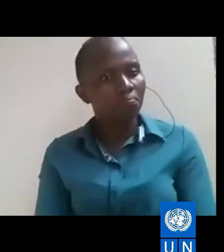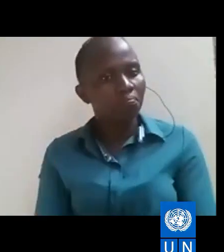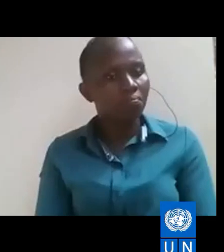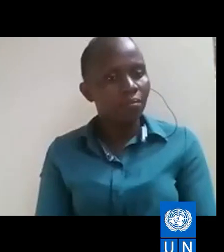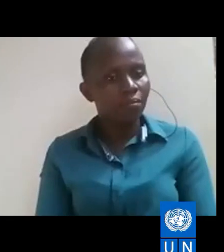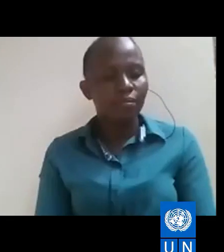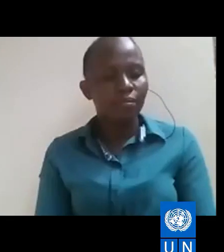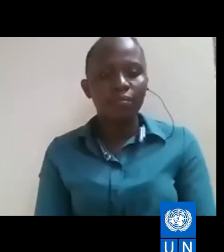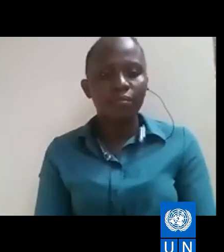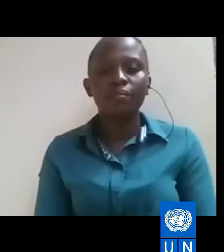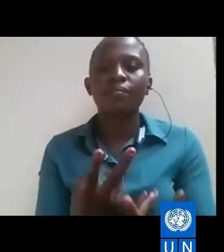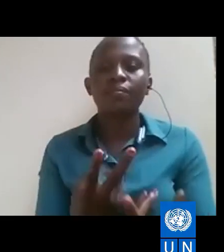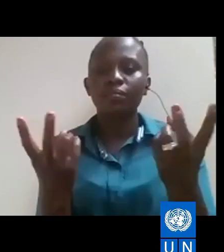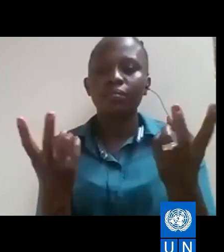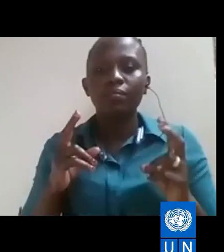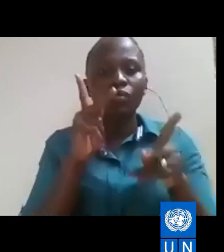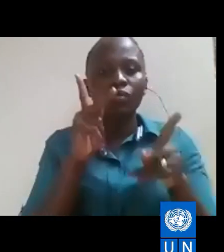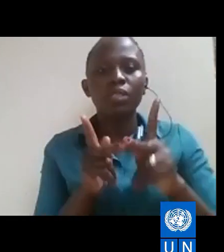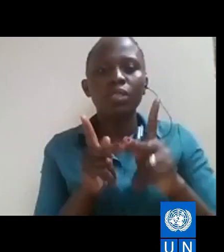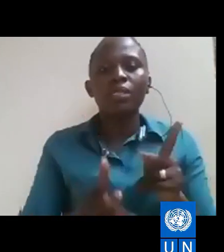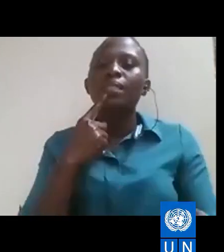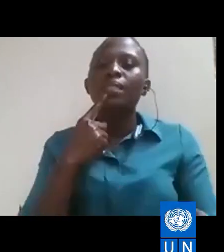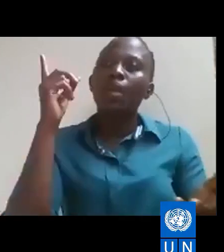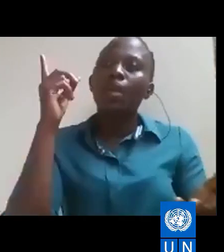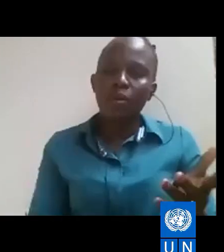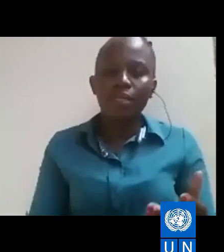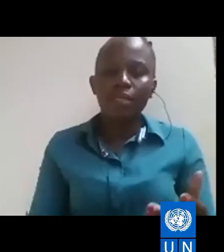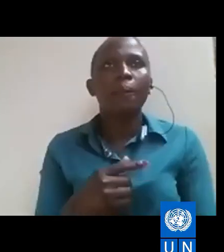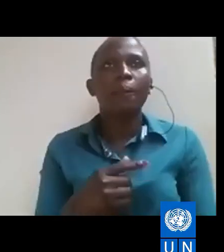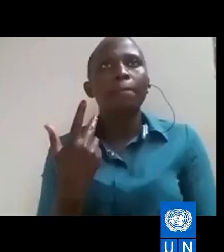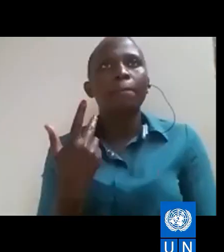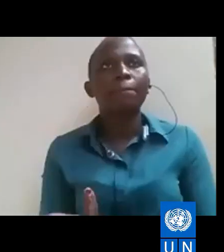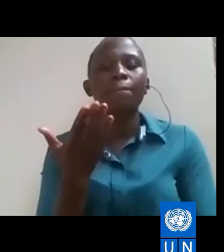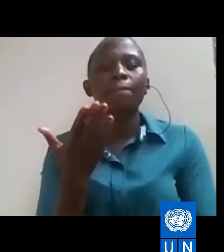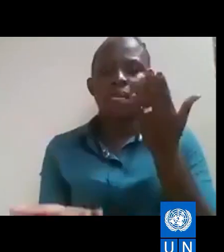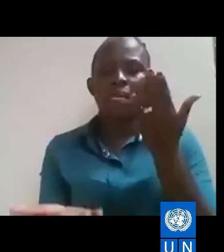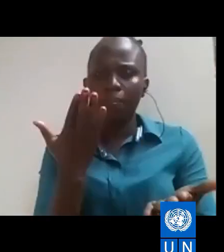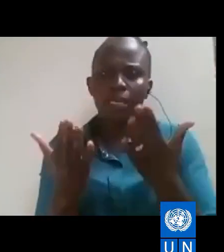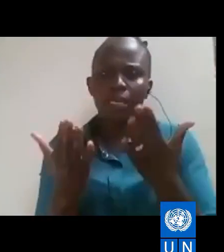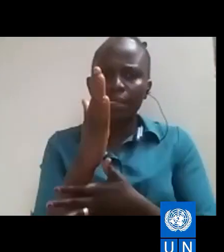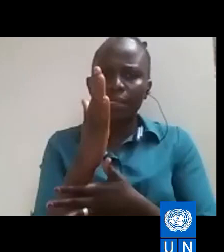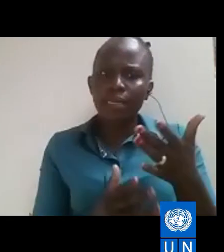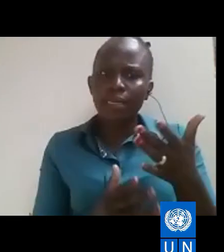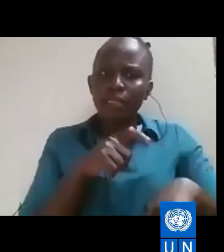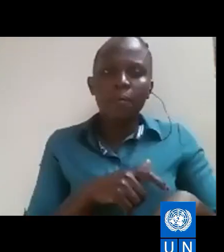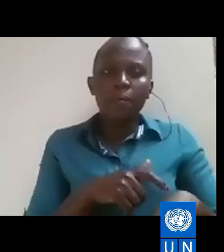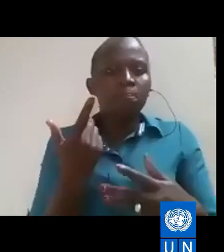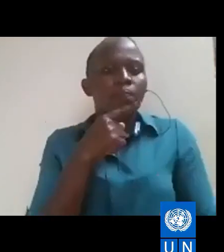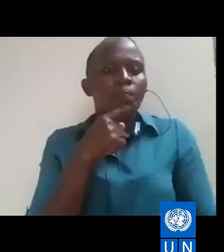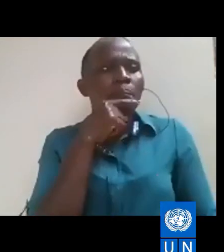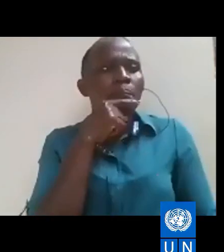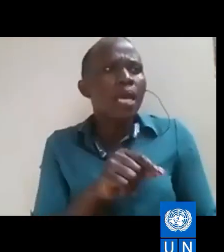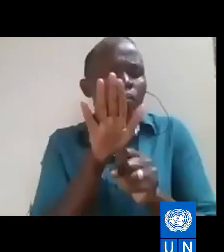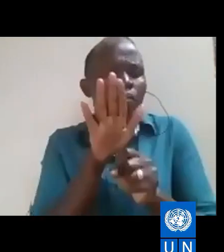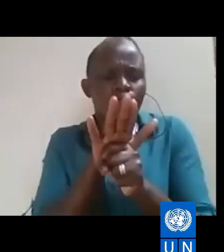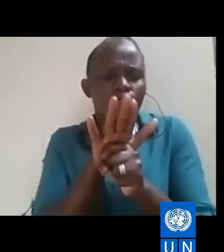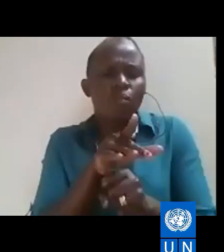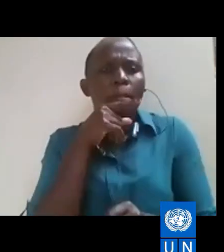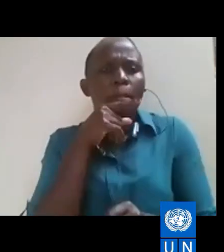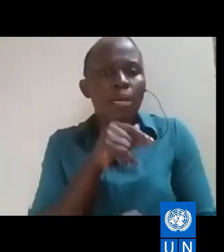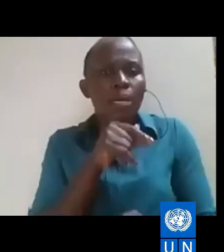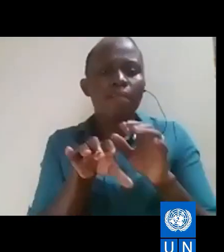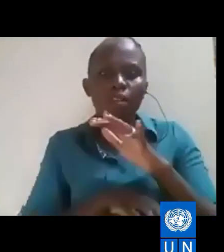What the participant is saying is that maybe sometimes in a male-dominated environment, the male behavior might also